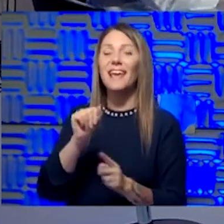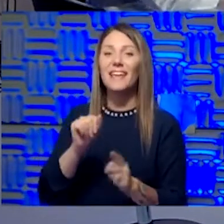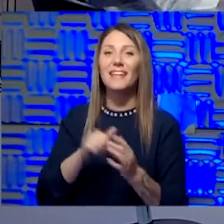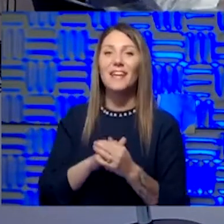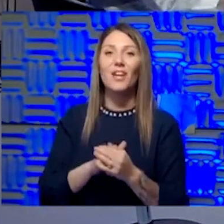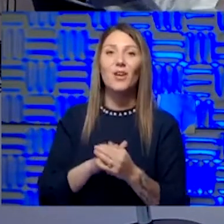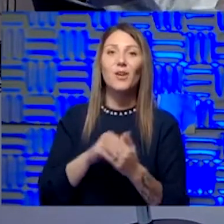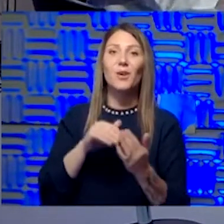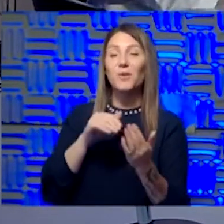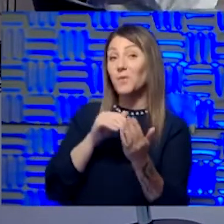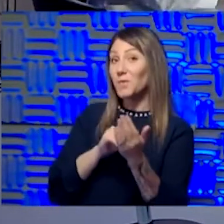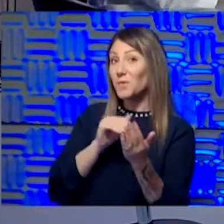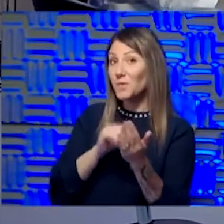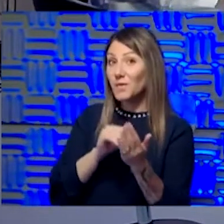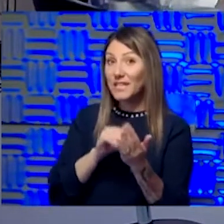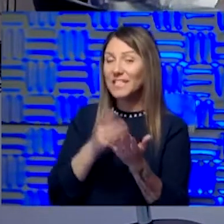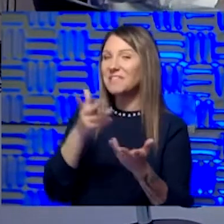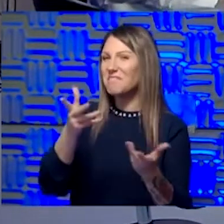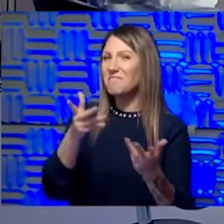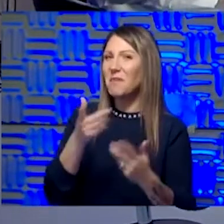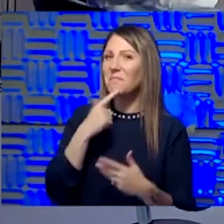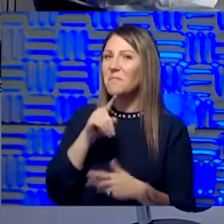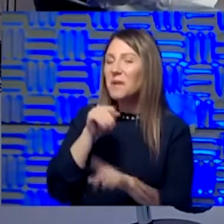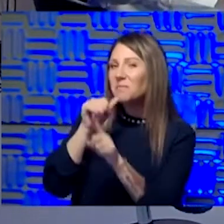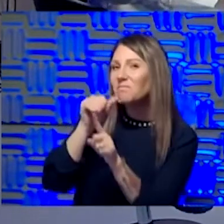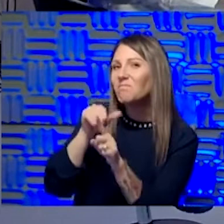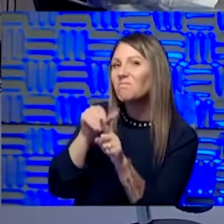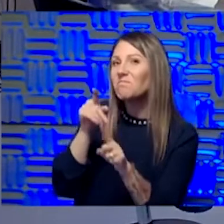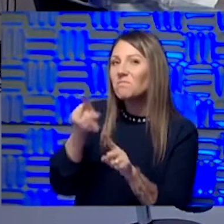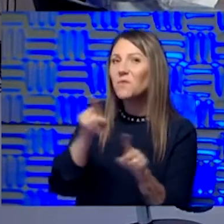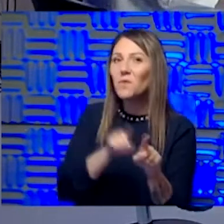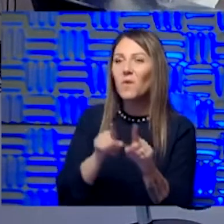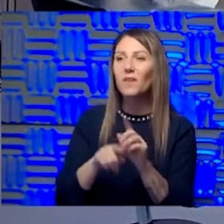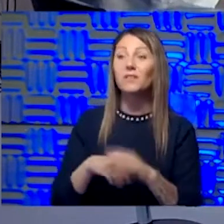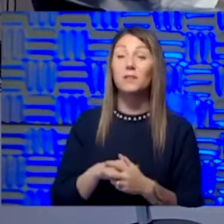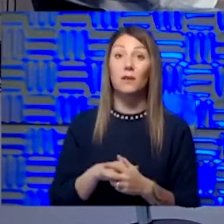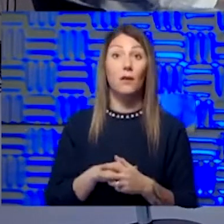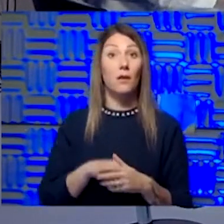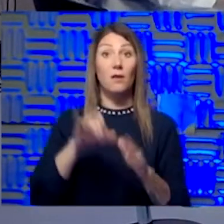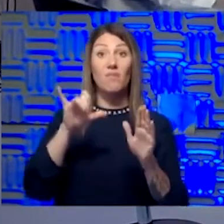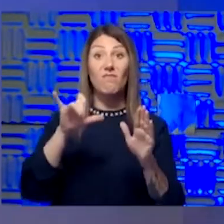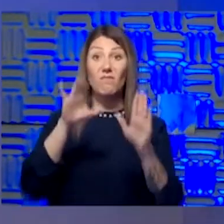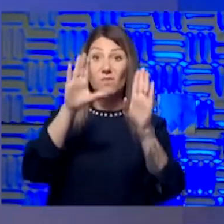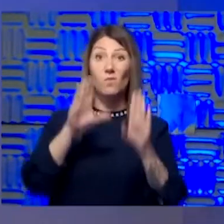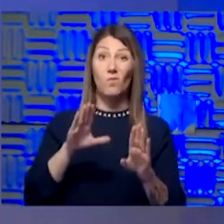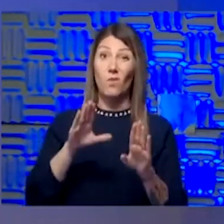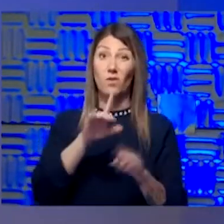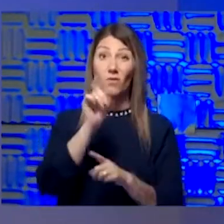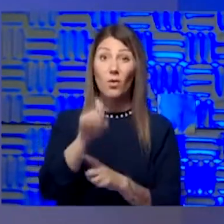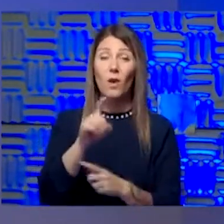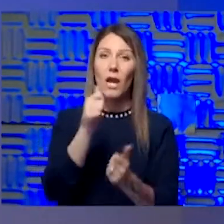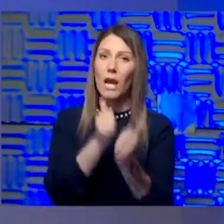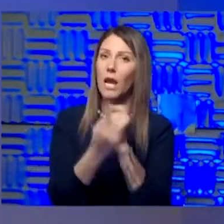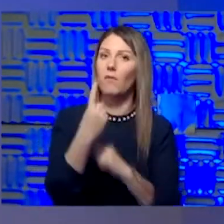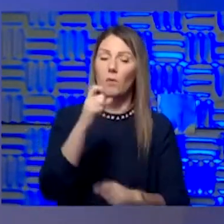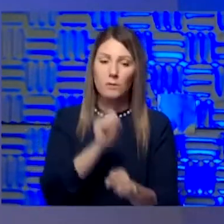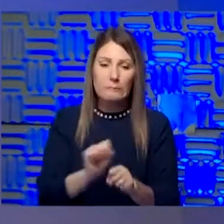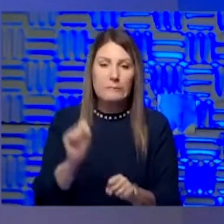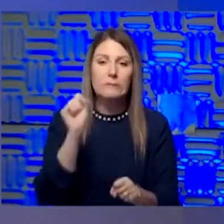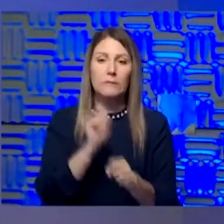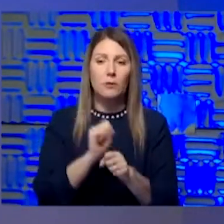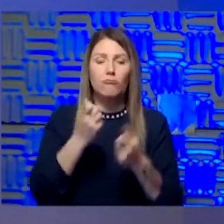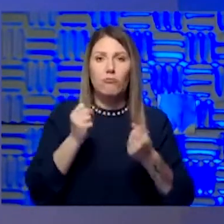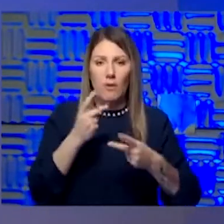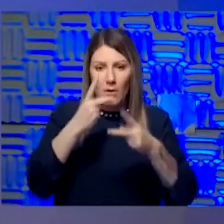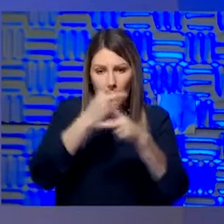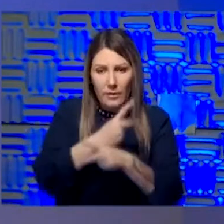your history as an infectious disease doctor, I'm going to bug you about that too. That's a great question. Everybody is working to try and